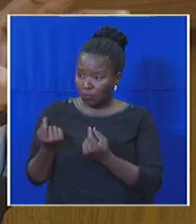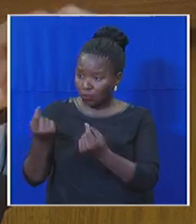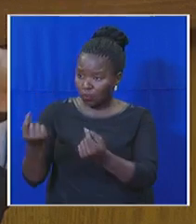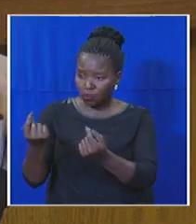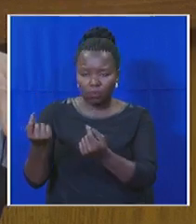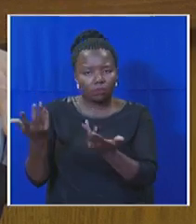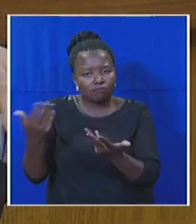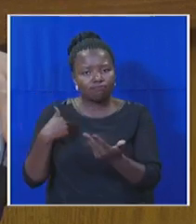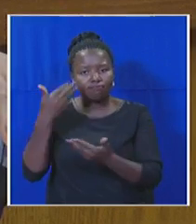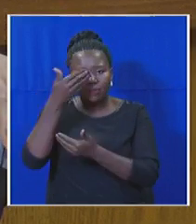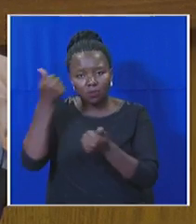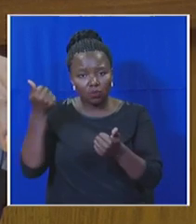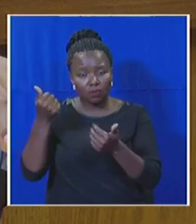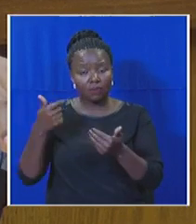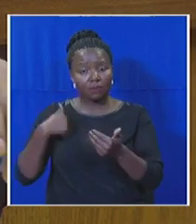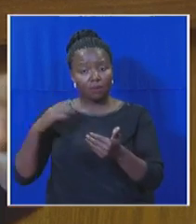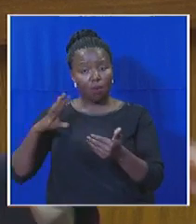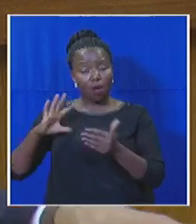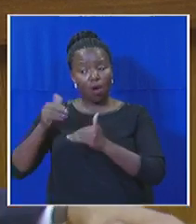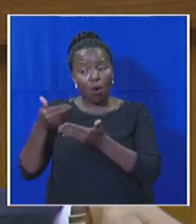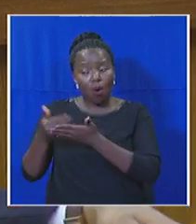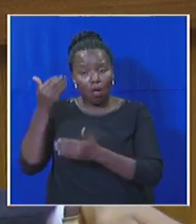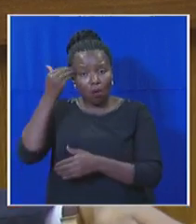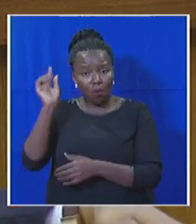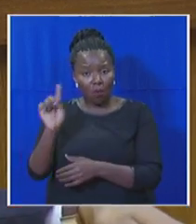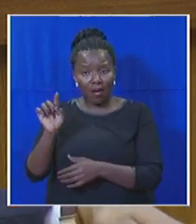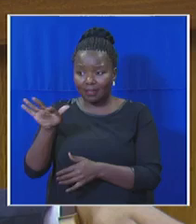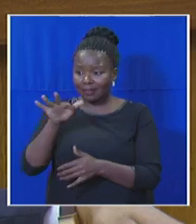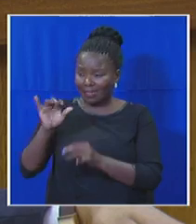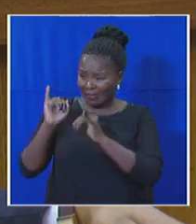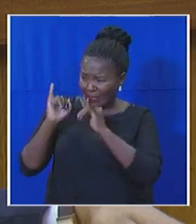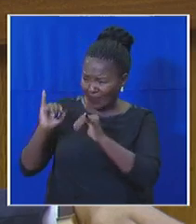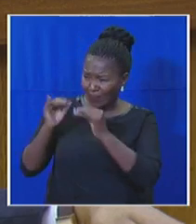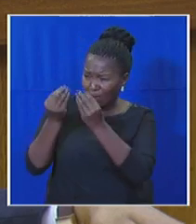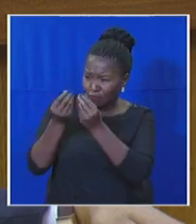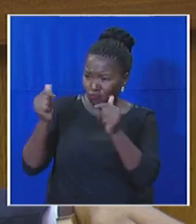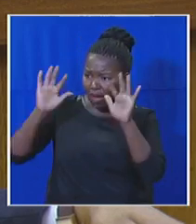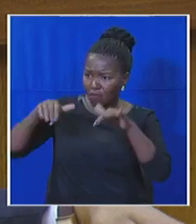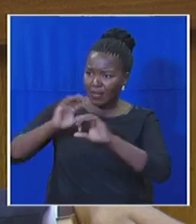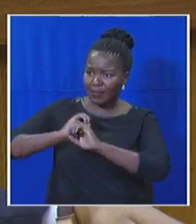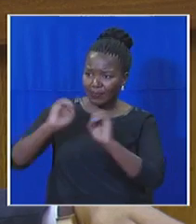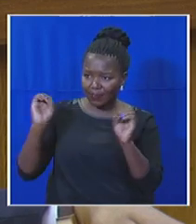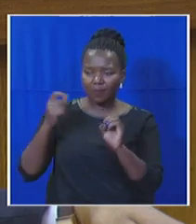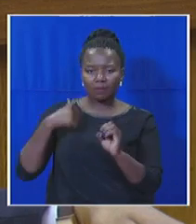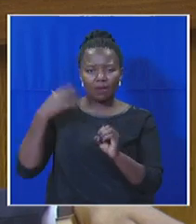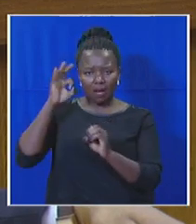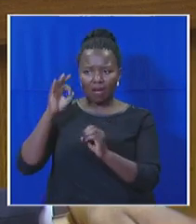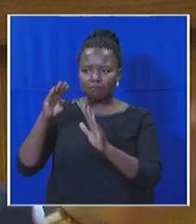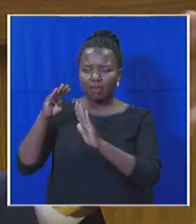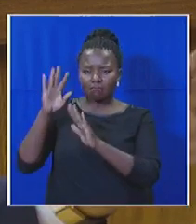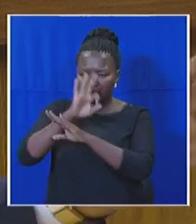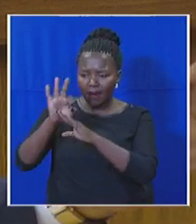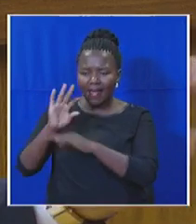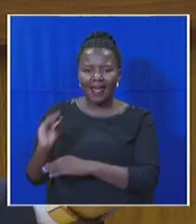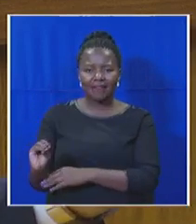specific area. All I know, whatever areas that have been affected, government has a program to reach those areas.